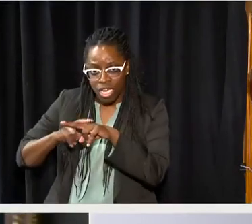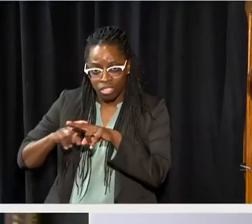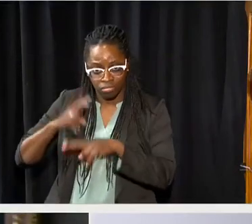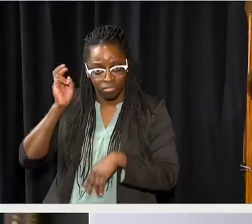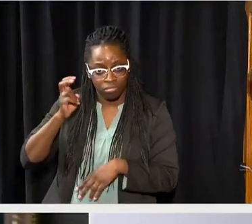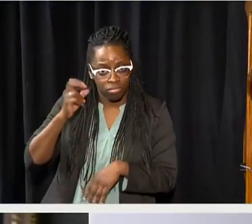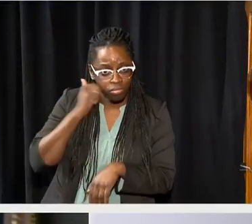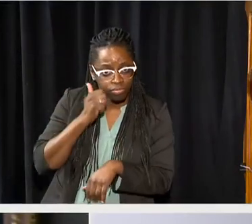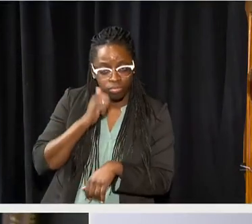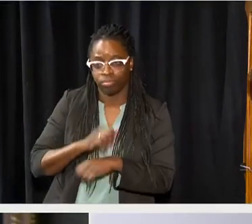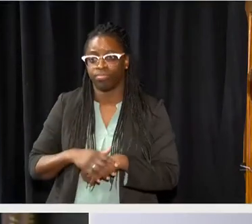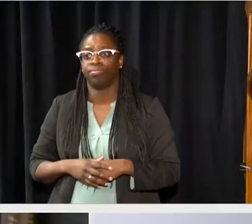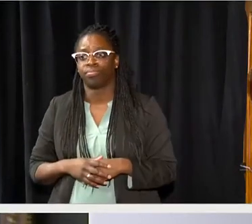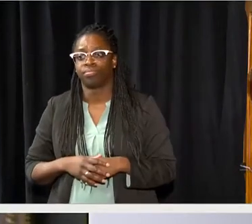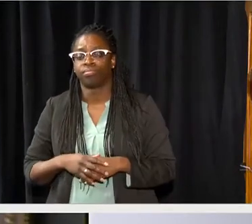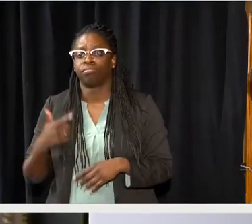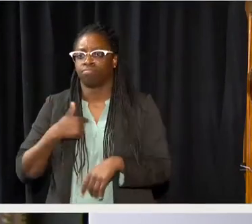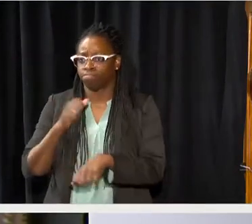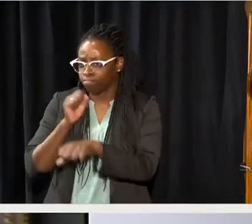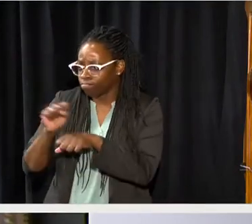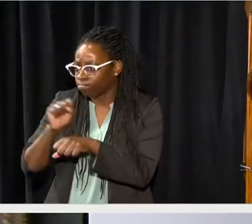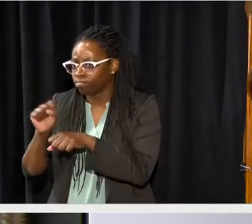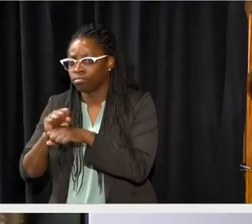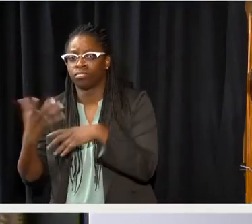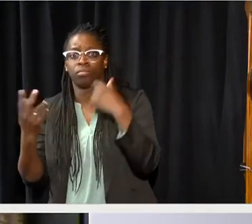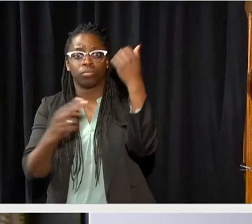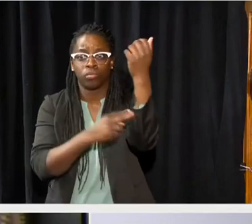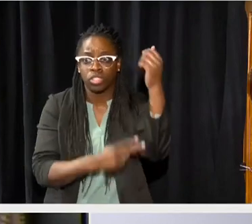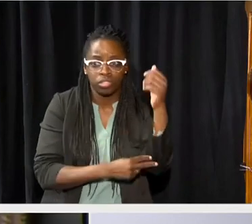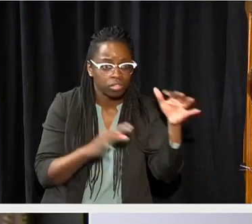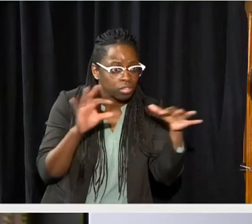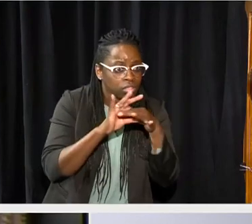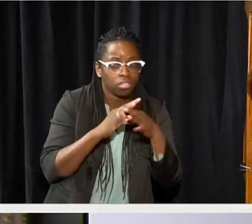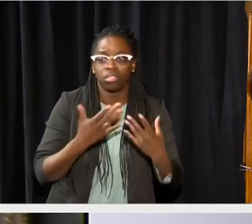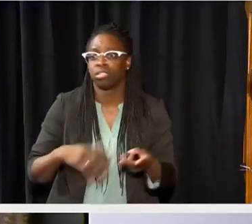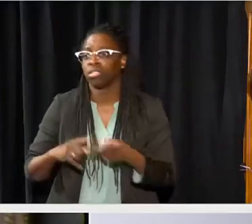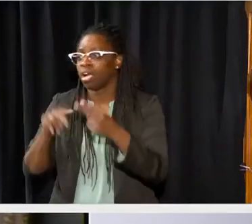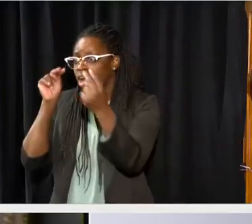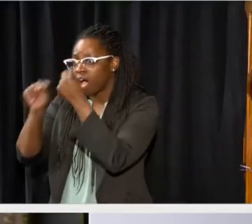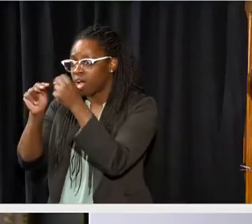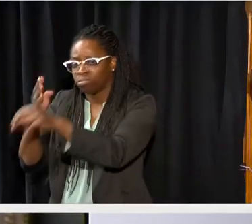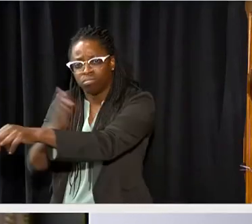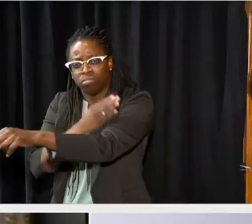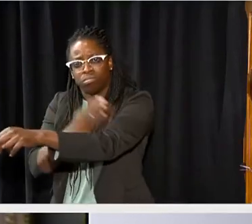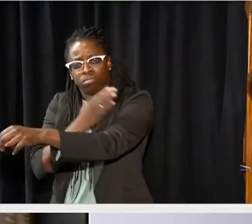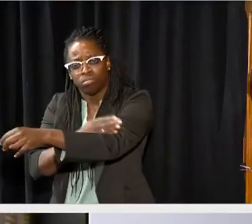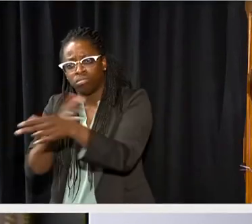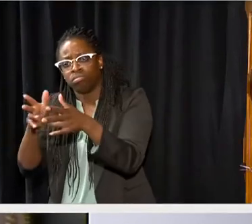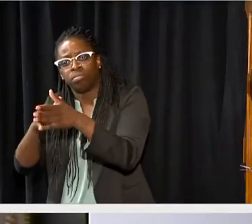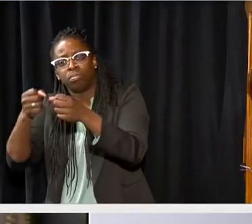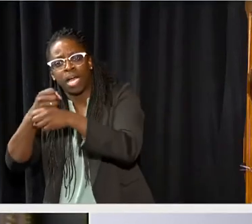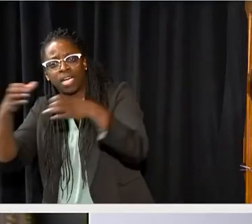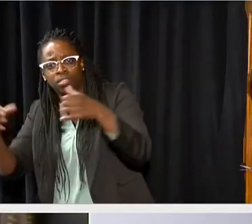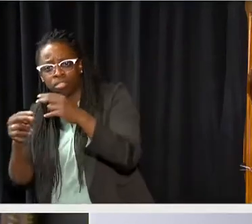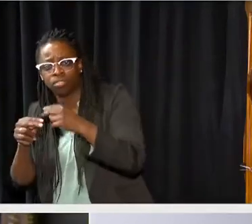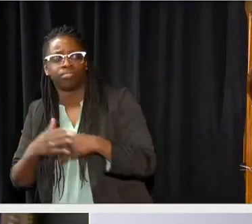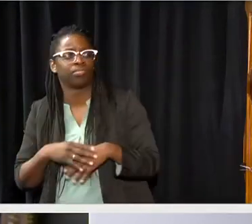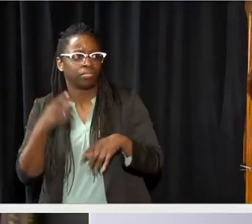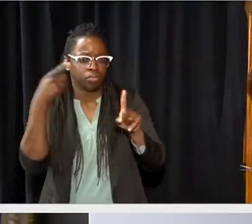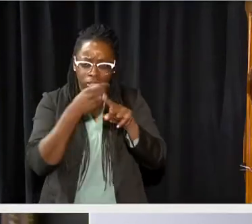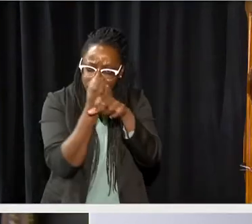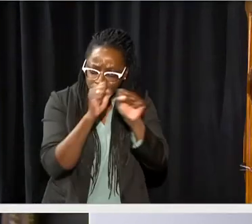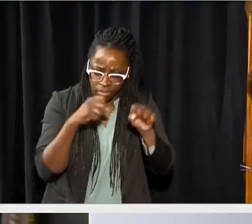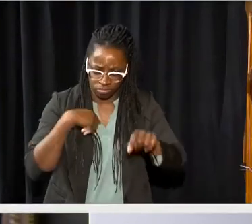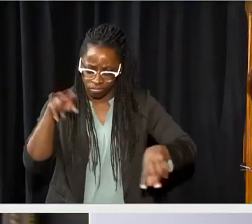day. That's why we've worked hard to fix roads and bridges and rails, to make them safer, to get them moving. We sent this